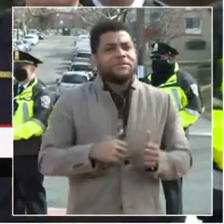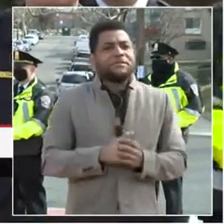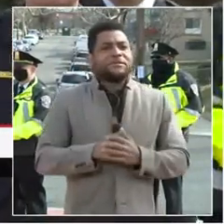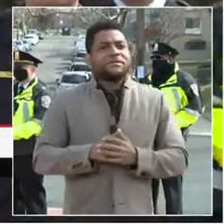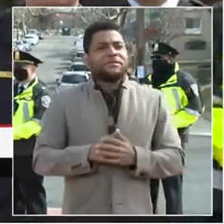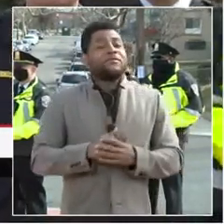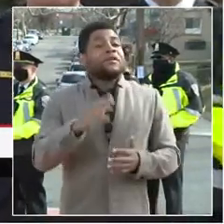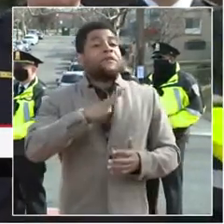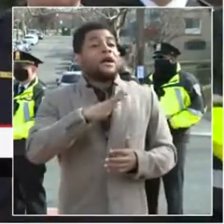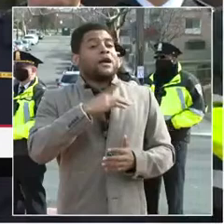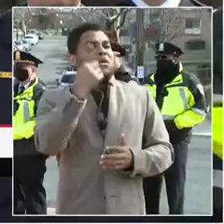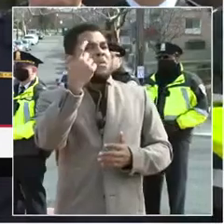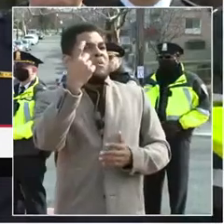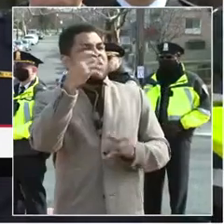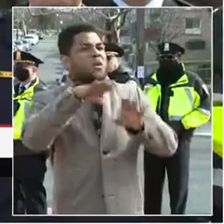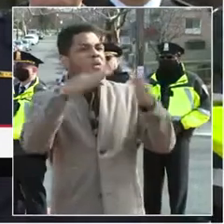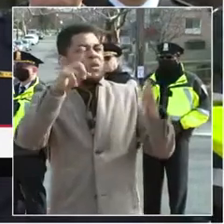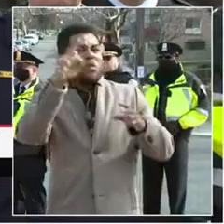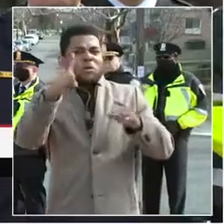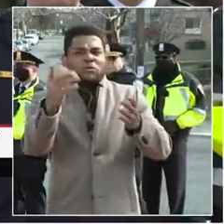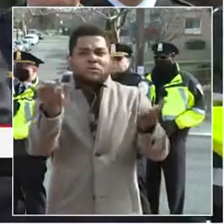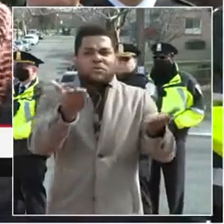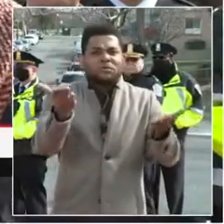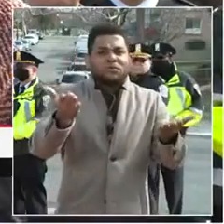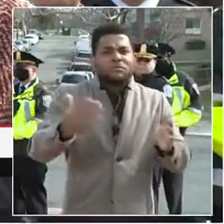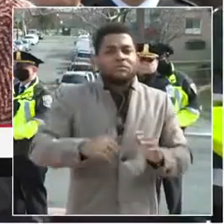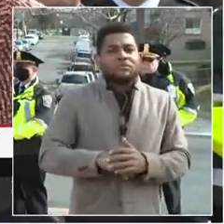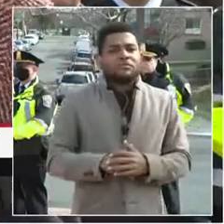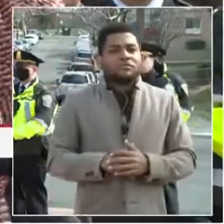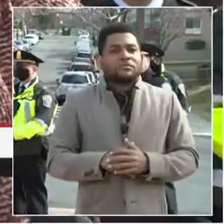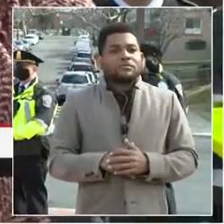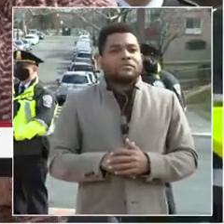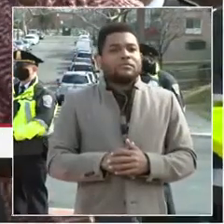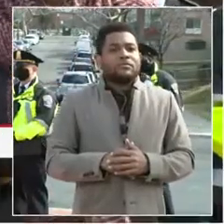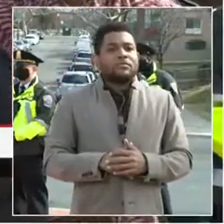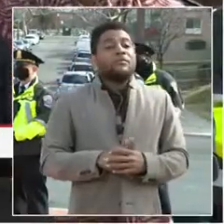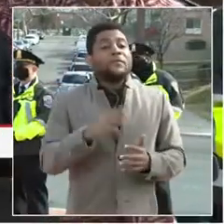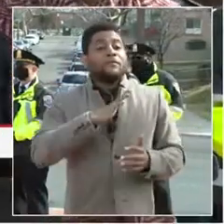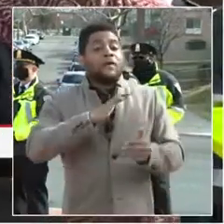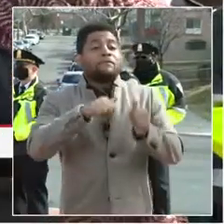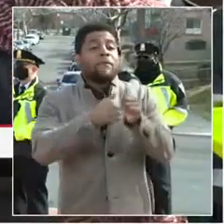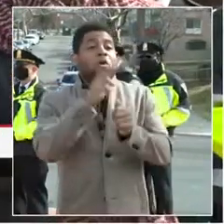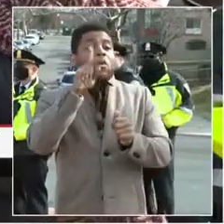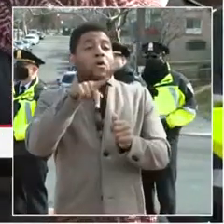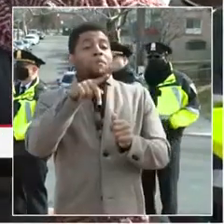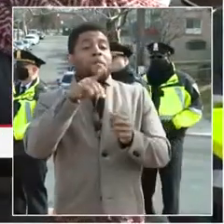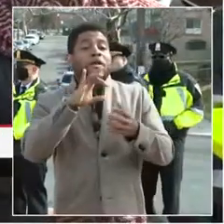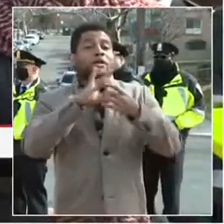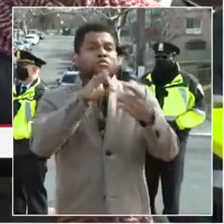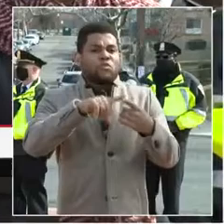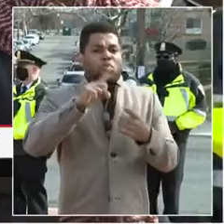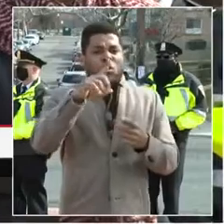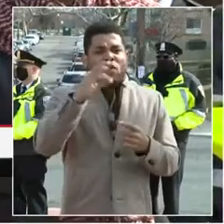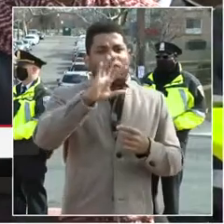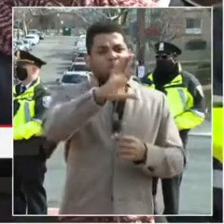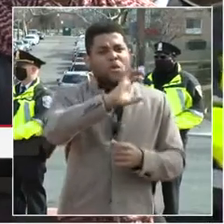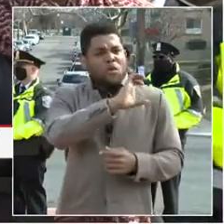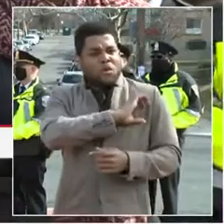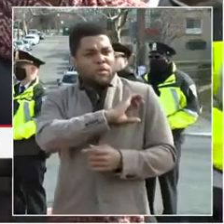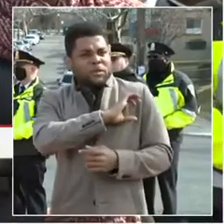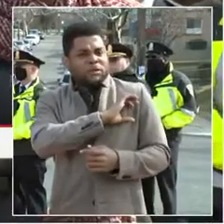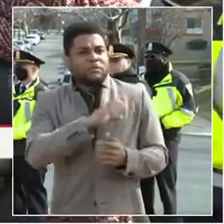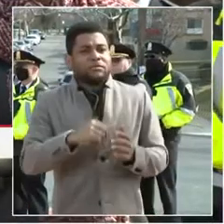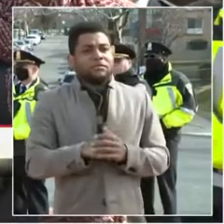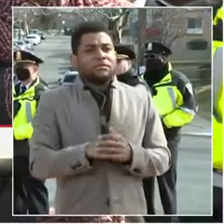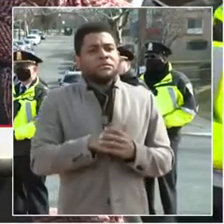round. Darcy? Chief, this just a follow-up regarding the investigation of one of your own. Okay. Do you have a